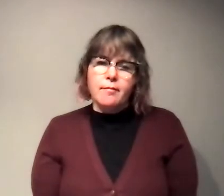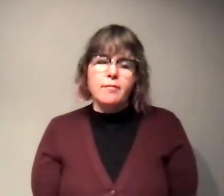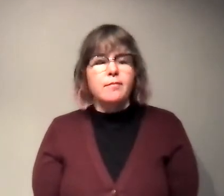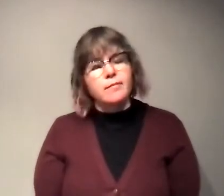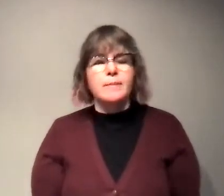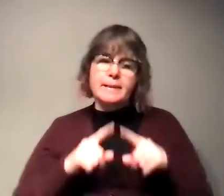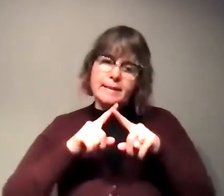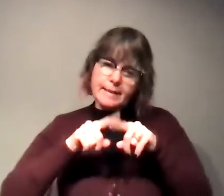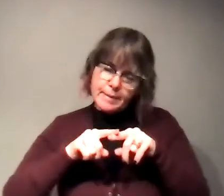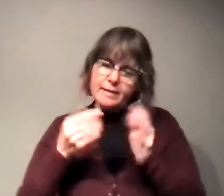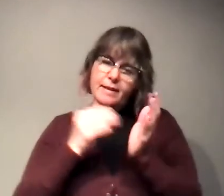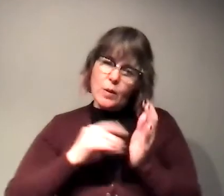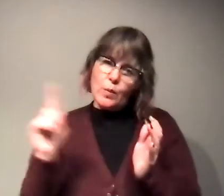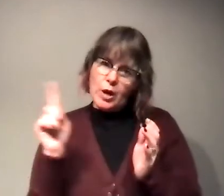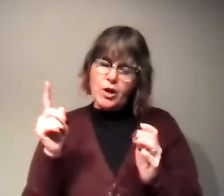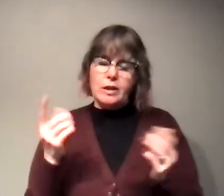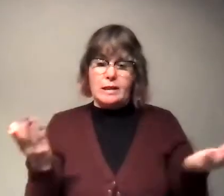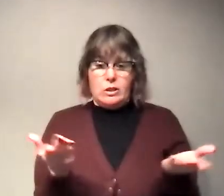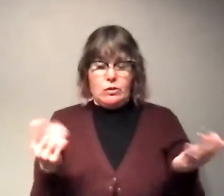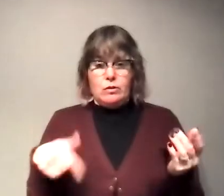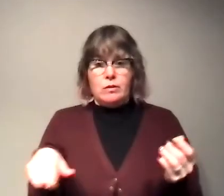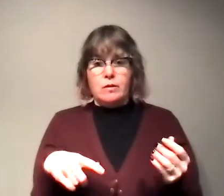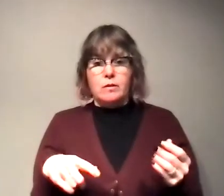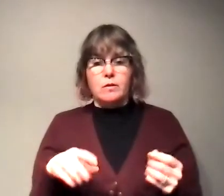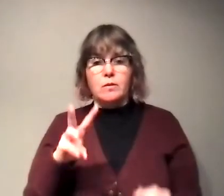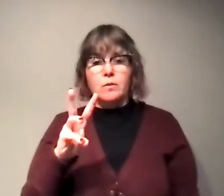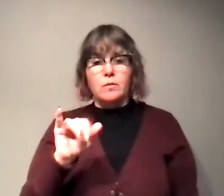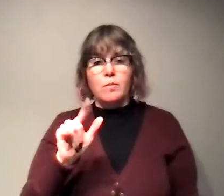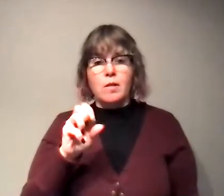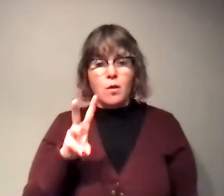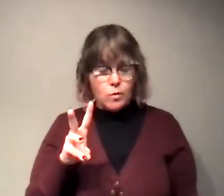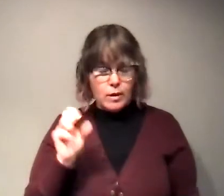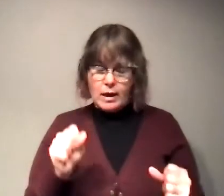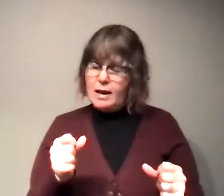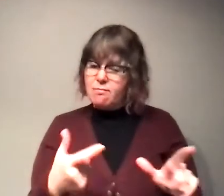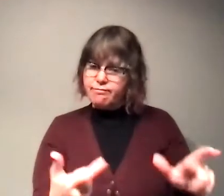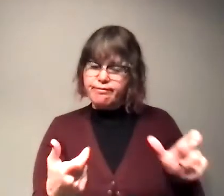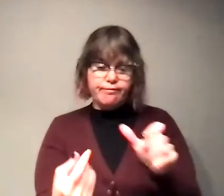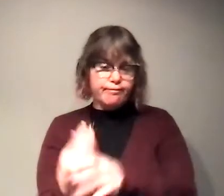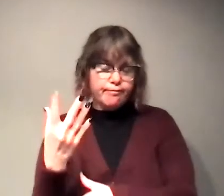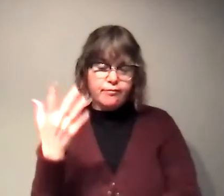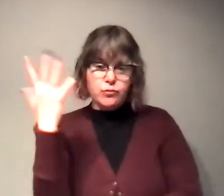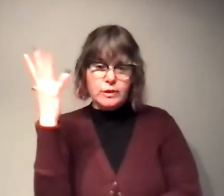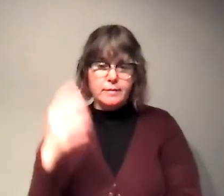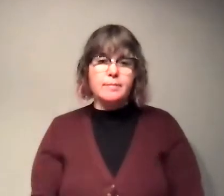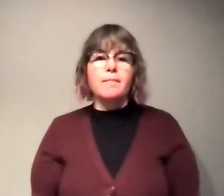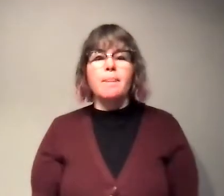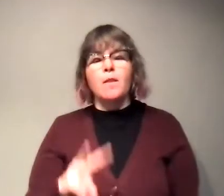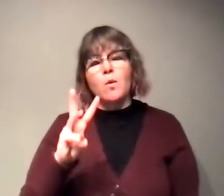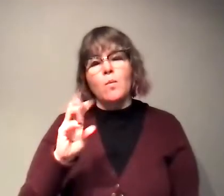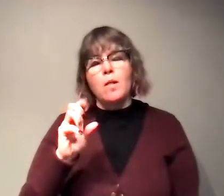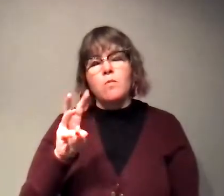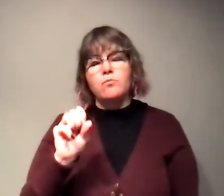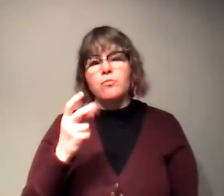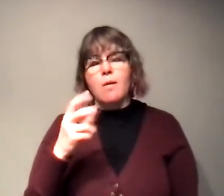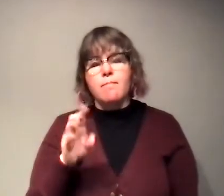Depends where you are. Around here, we have willows that can grow very quickly, willow trees or willow shrubs,